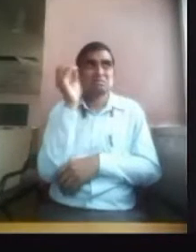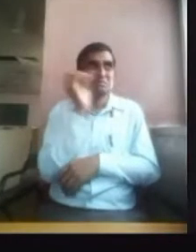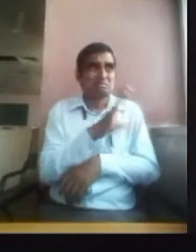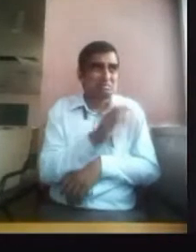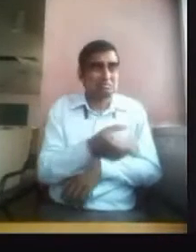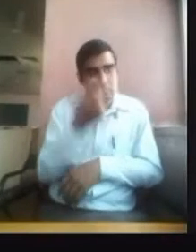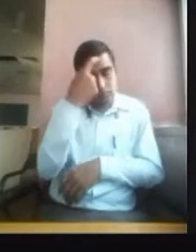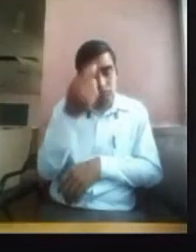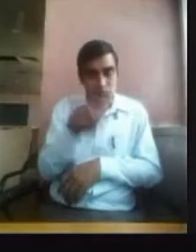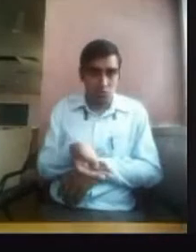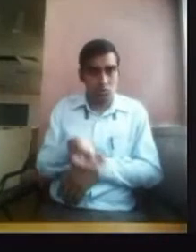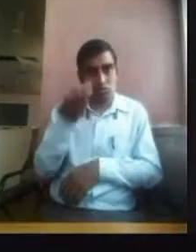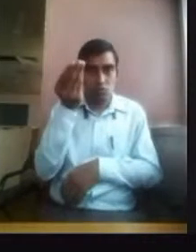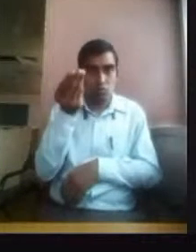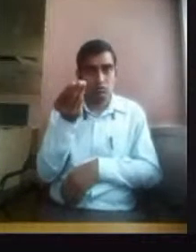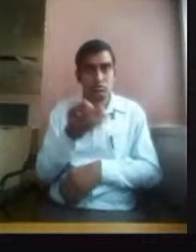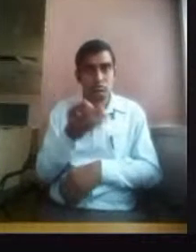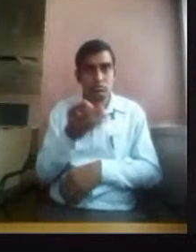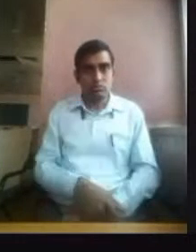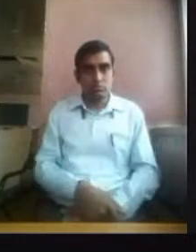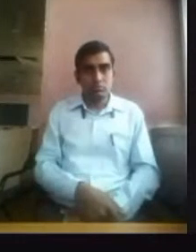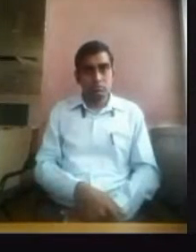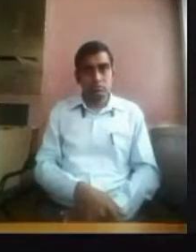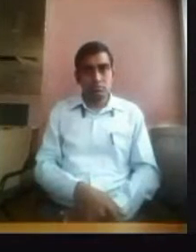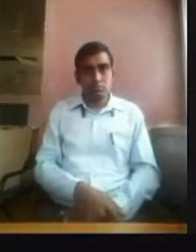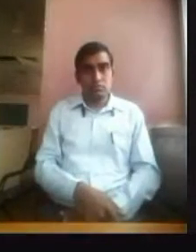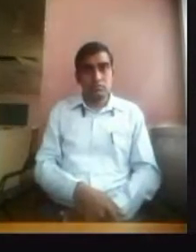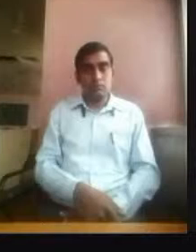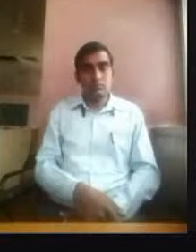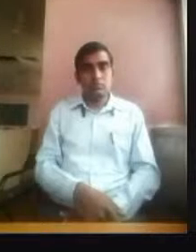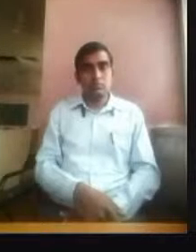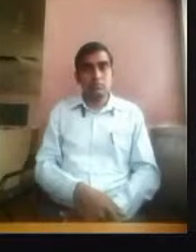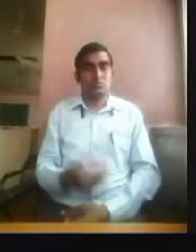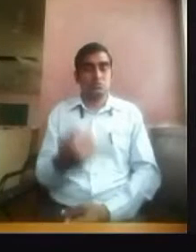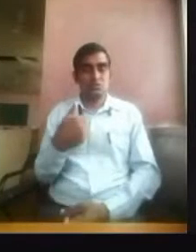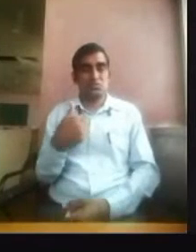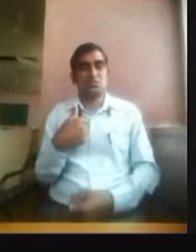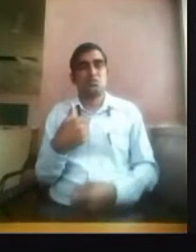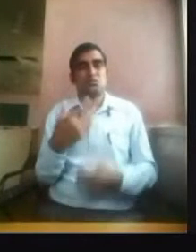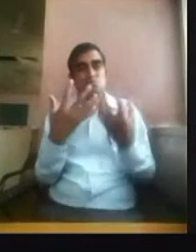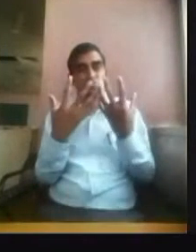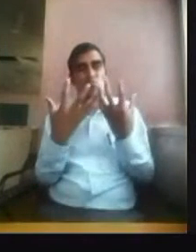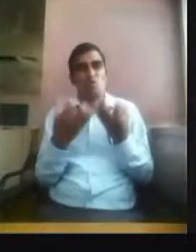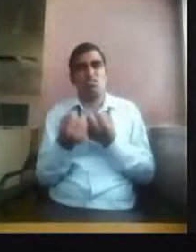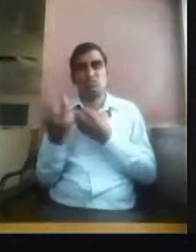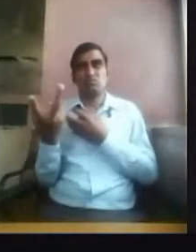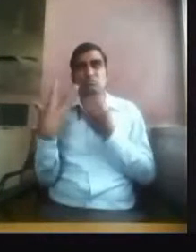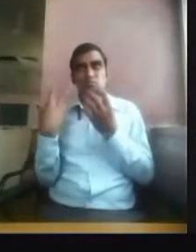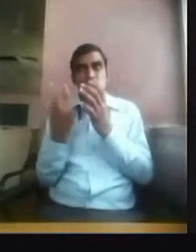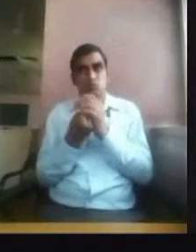and there was a lot of problems with regard to waste management and throwing of garbage and trash.